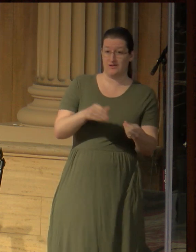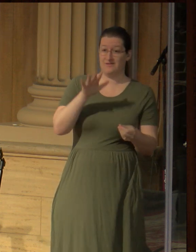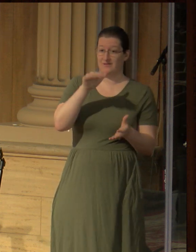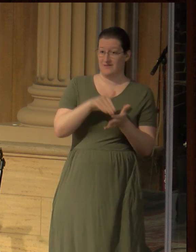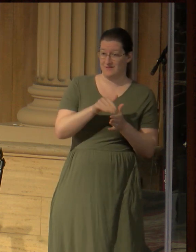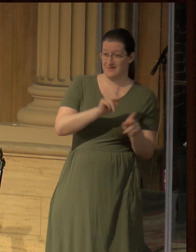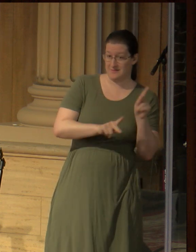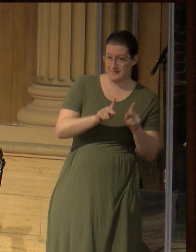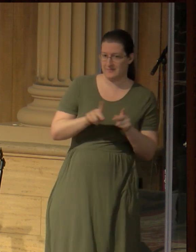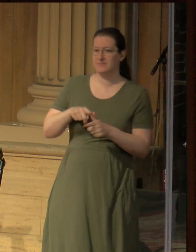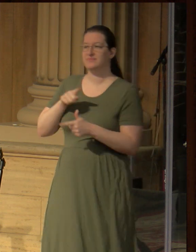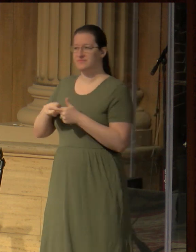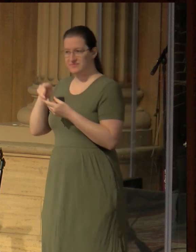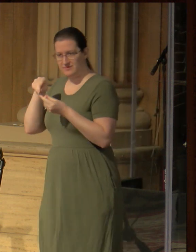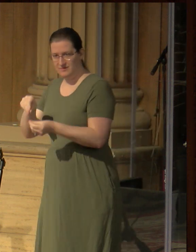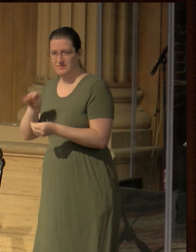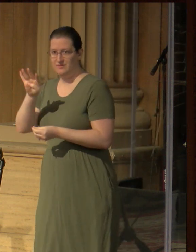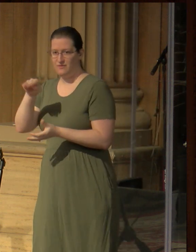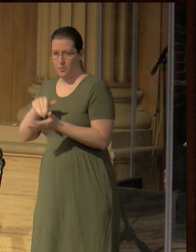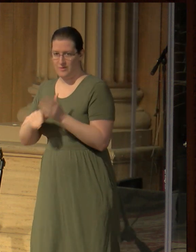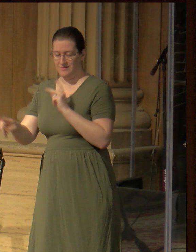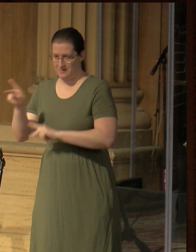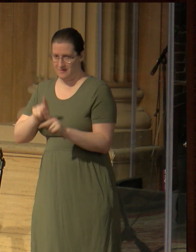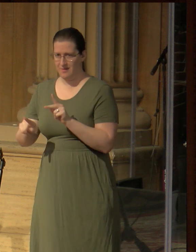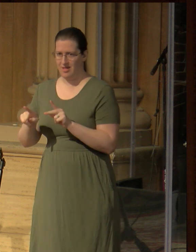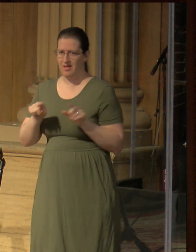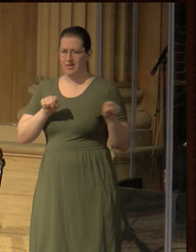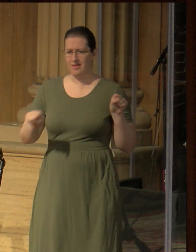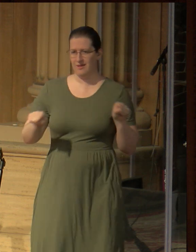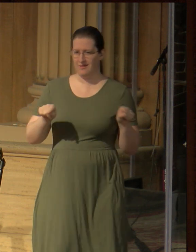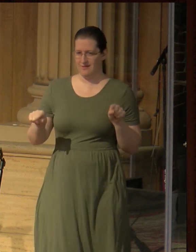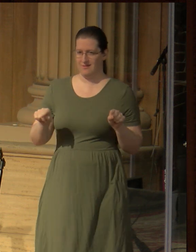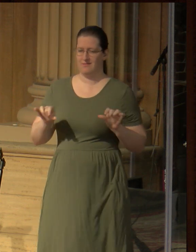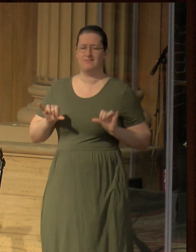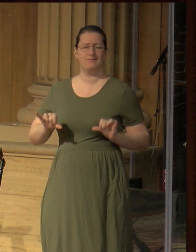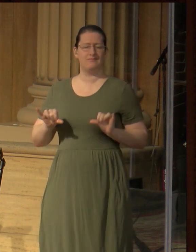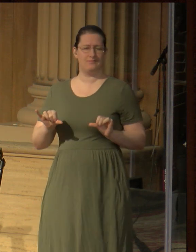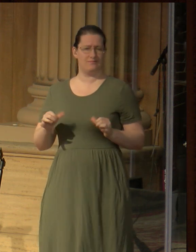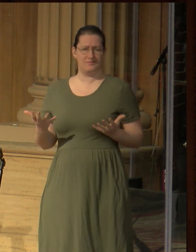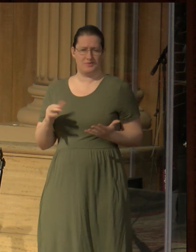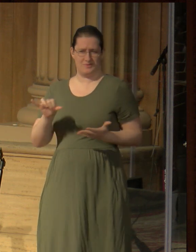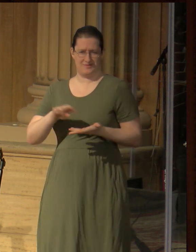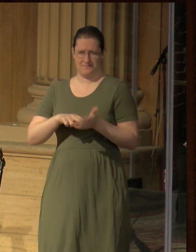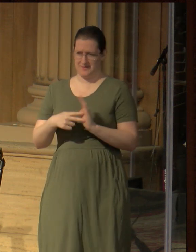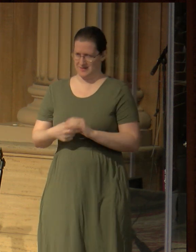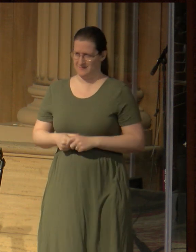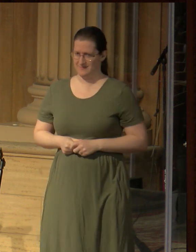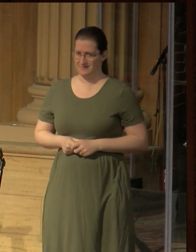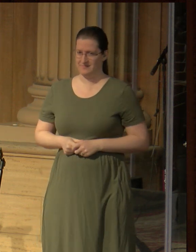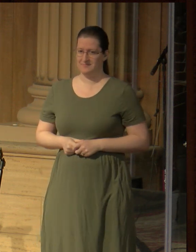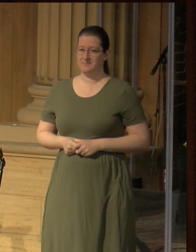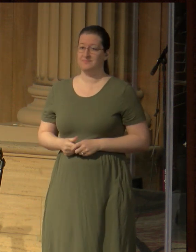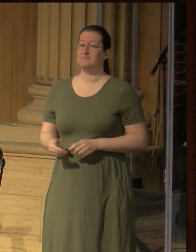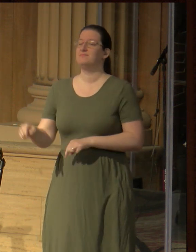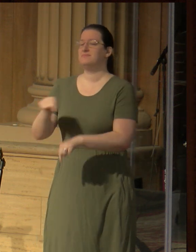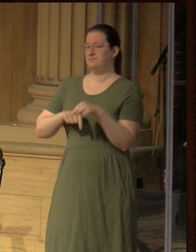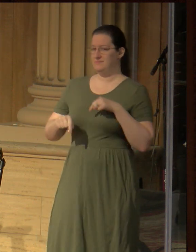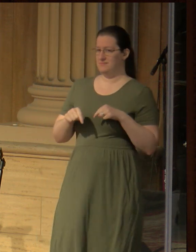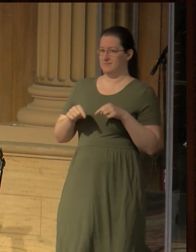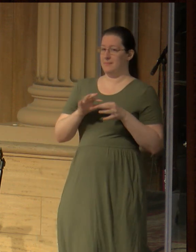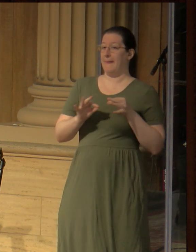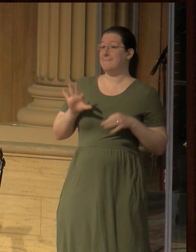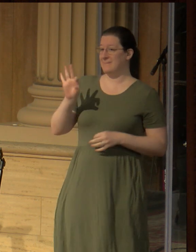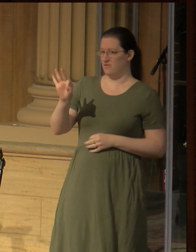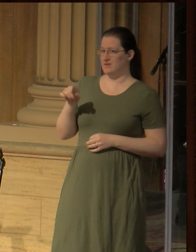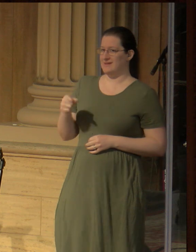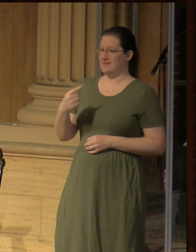and the feeding of the 4,000. So what's that? Well, just taking it bite by bite. Again, verse 9, he says, do you remember the 5